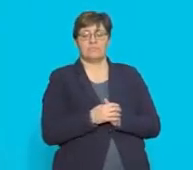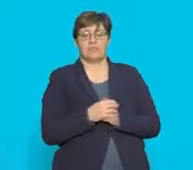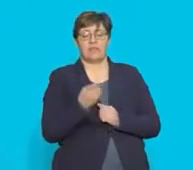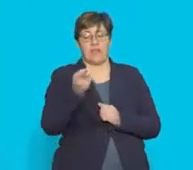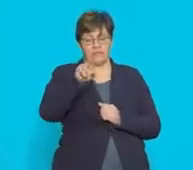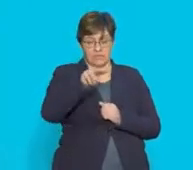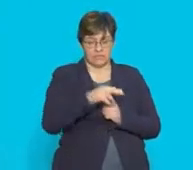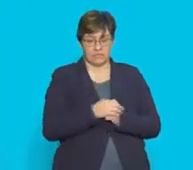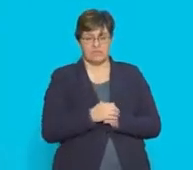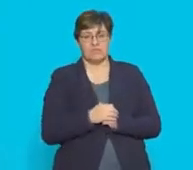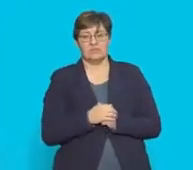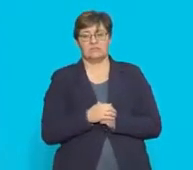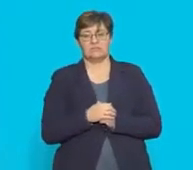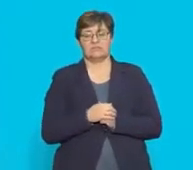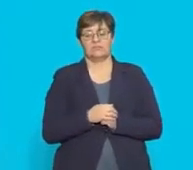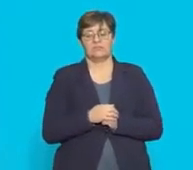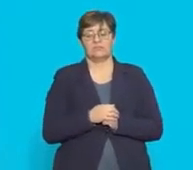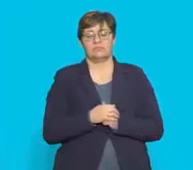Multiplicative inverse,